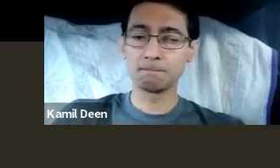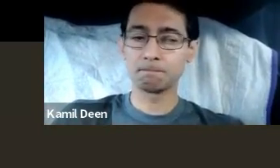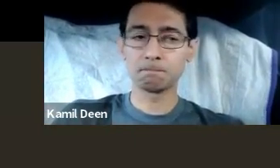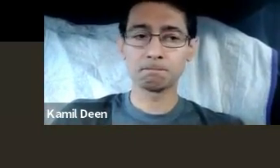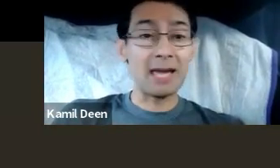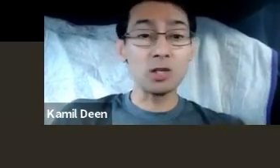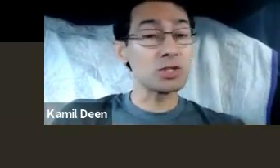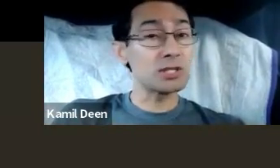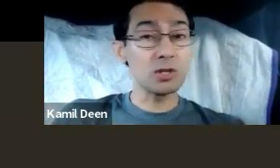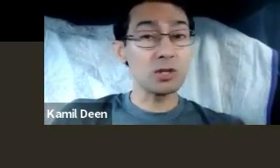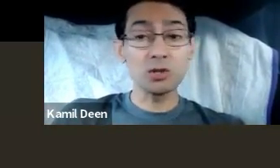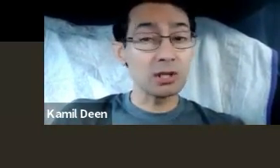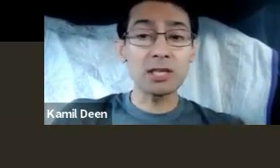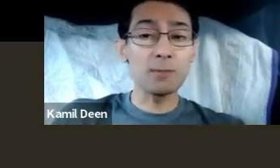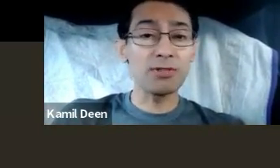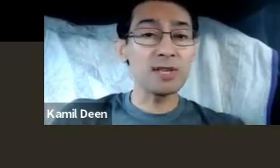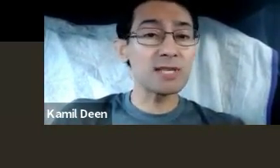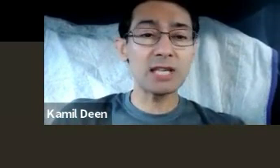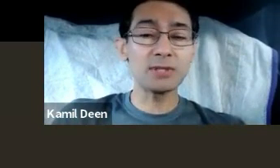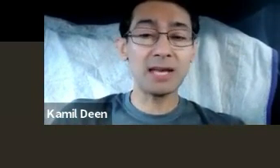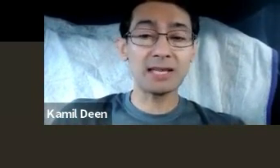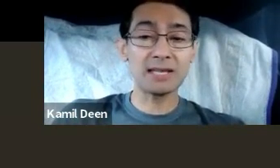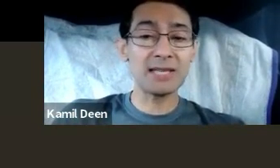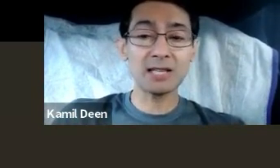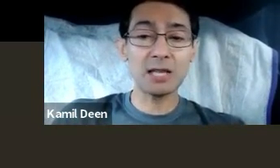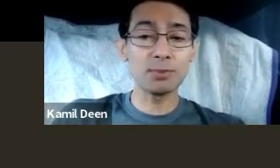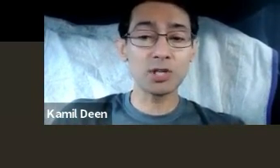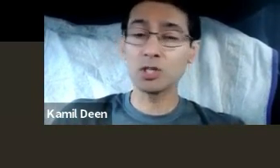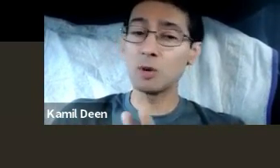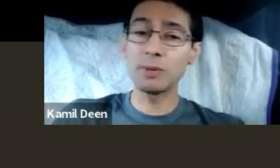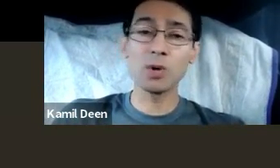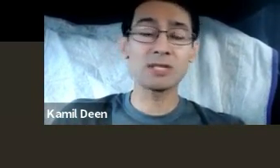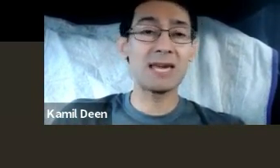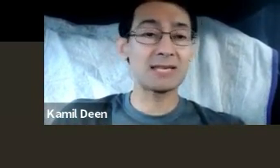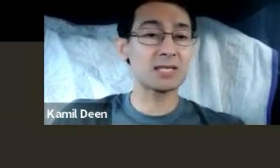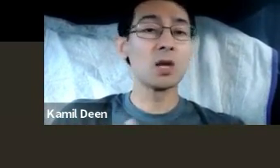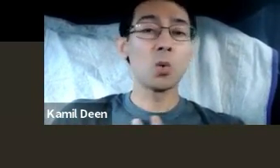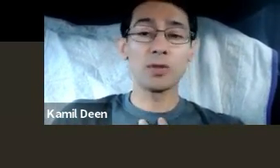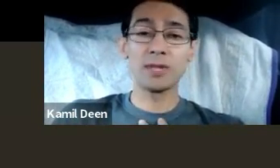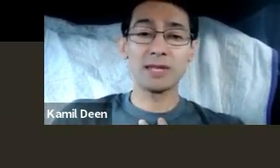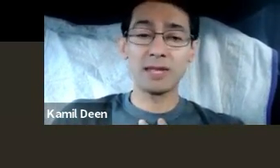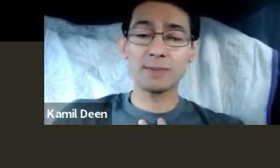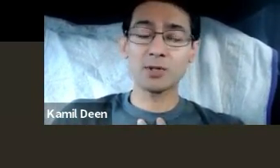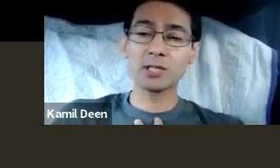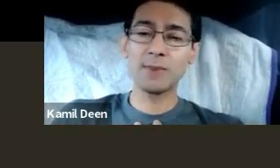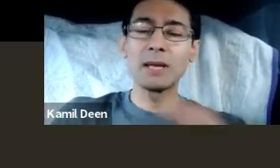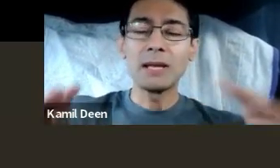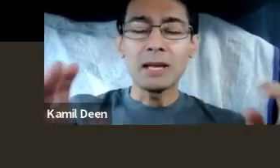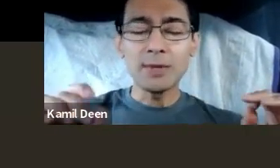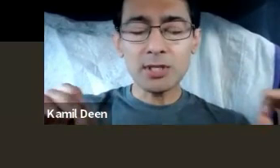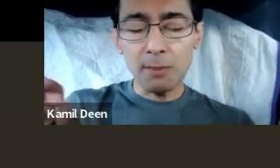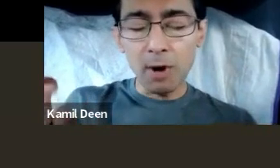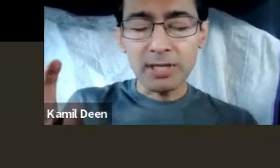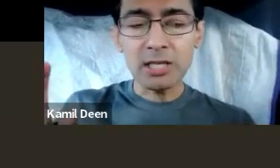read. Again, you still need to keep your thesis statement in that exact same position. Nobody wants to guess what the abstract is